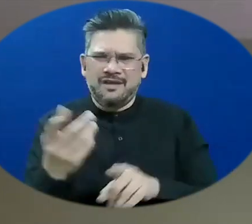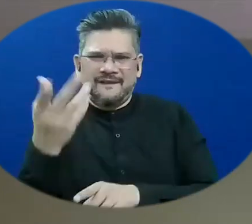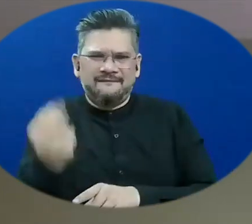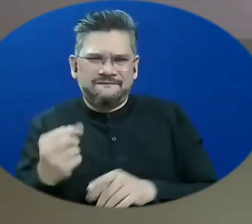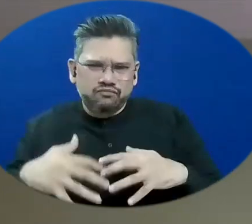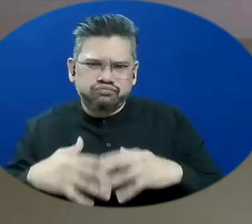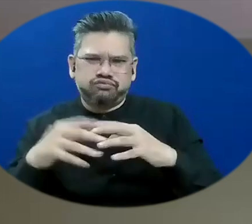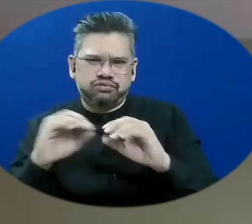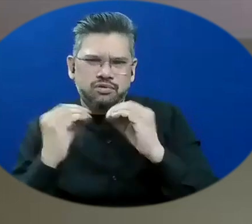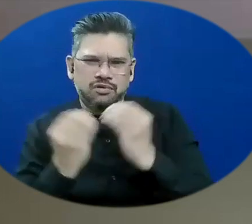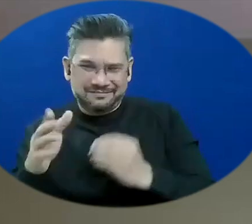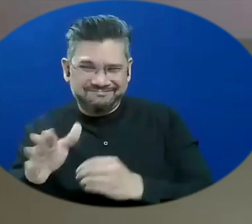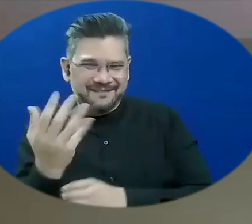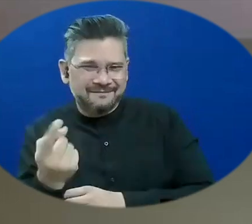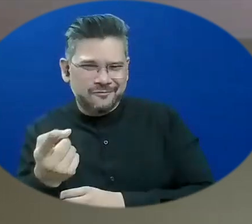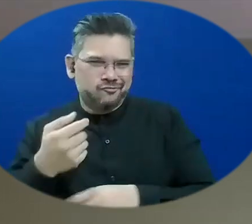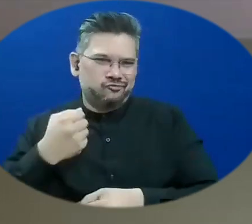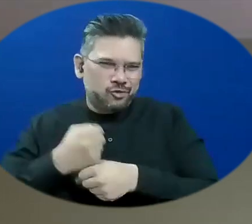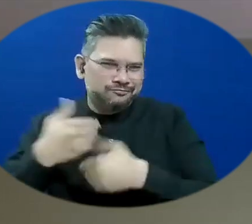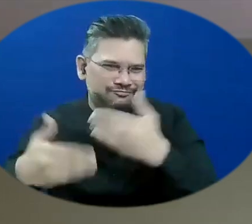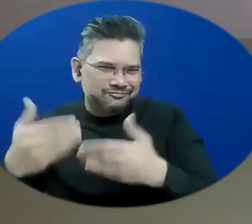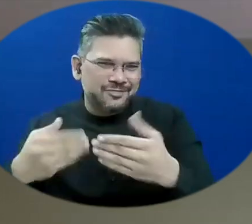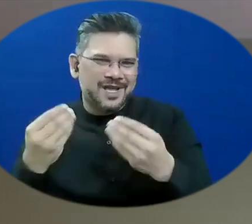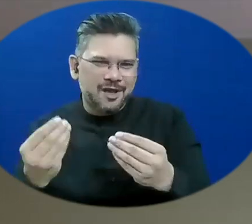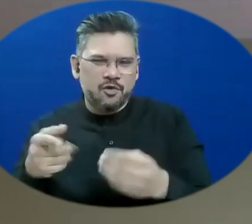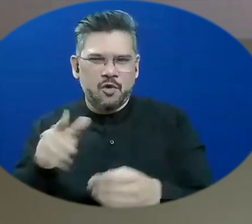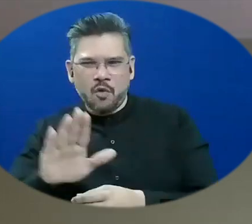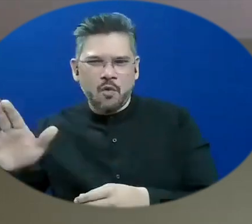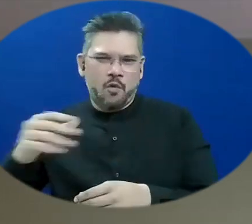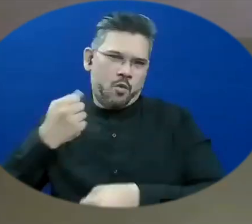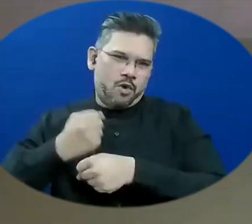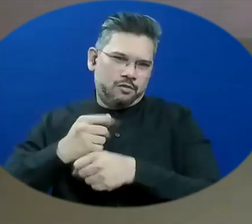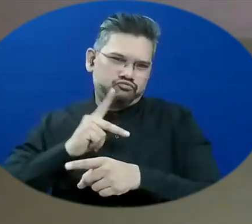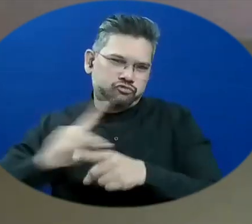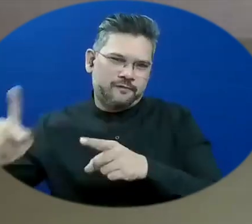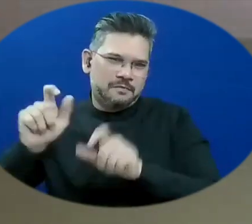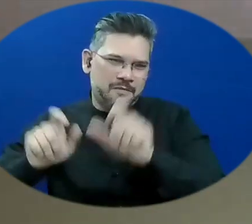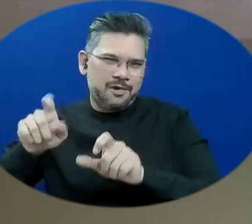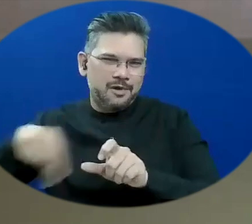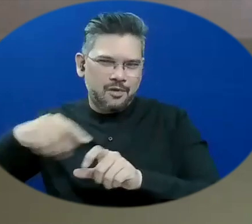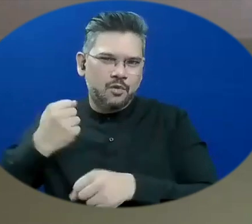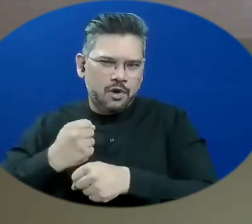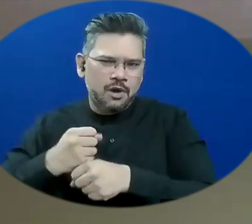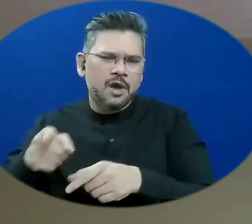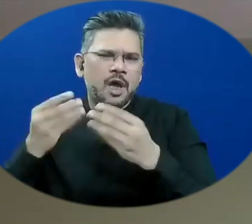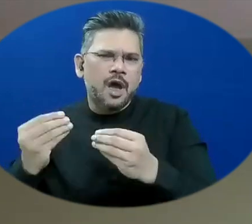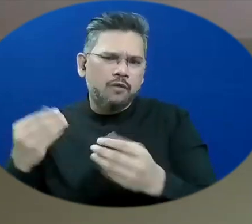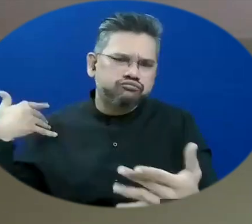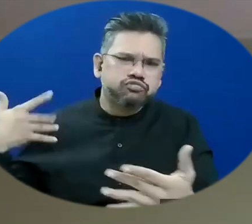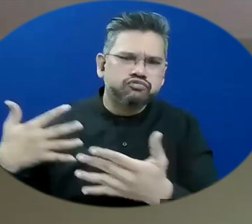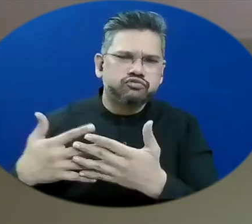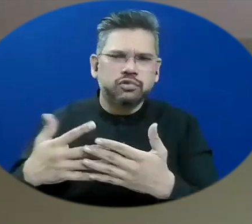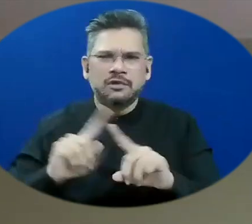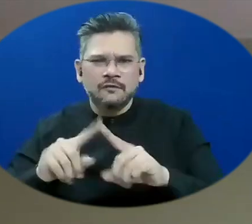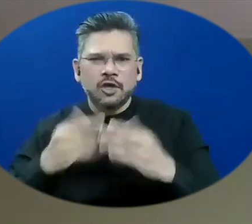run by professionals, how you gained respect through education and knowledge. I look around the screen to see